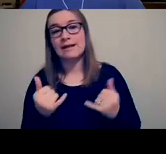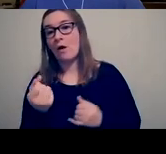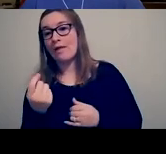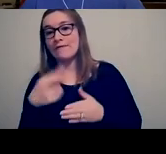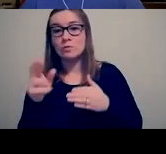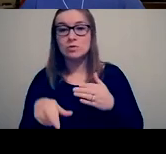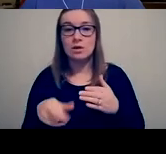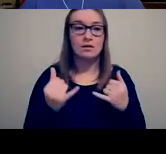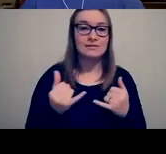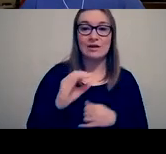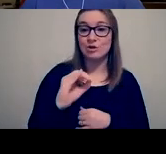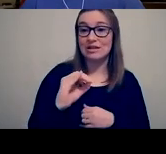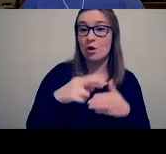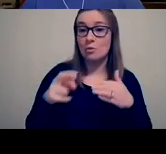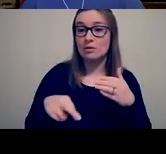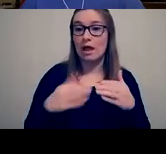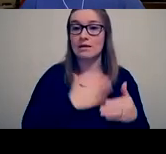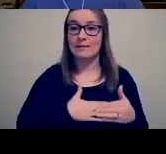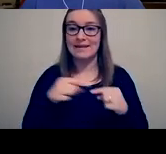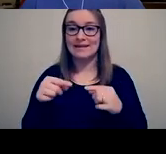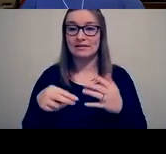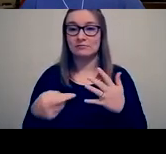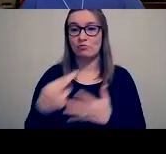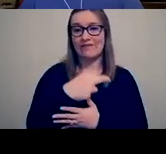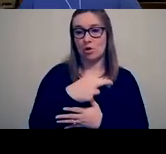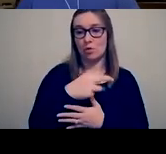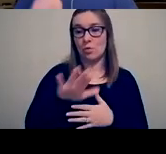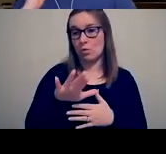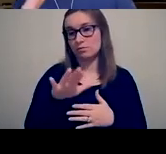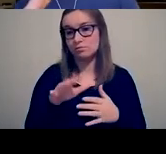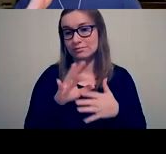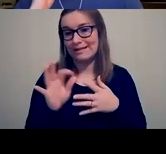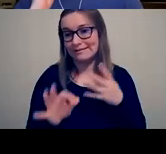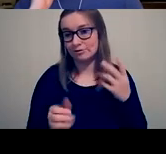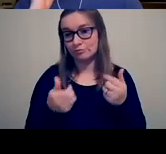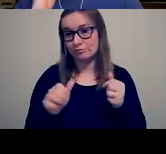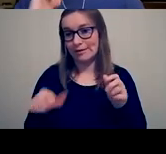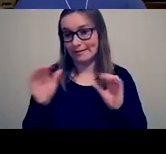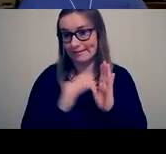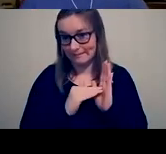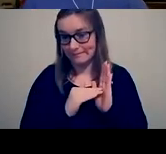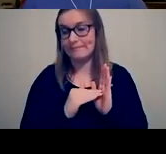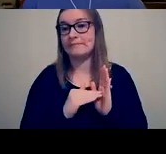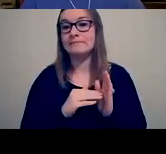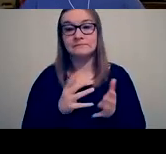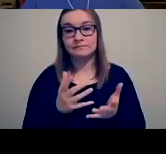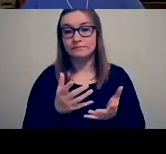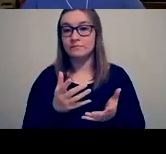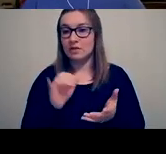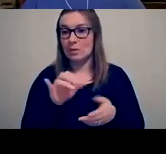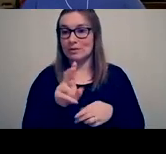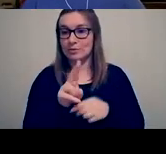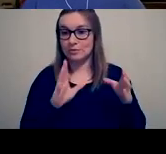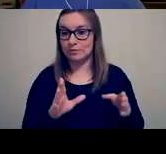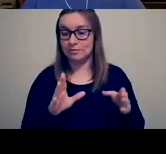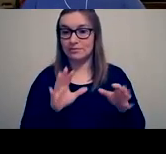know, 0 results. Please review your selections and try again. And it's a way that, as the user is